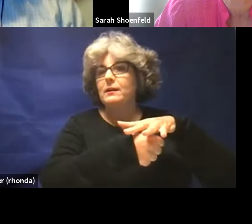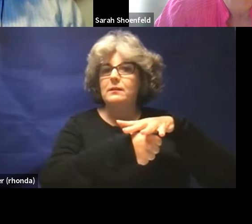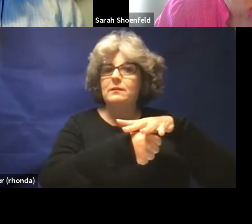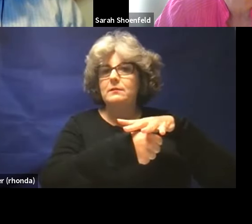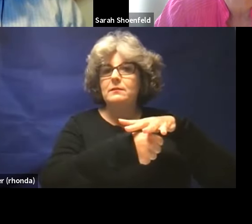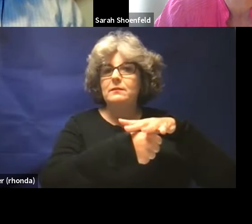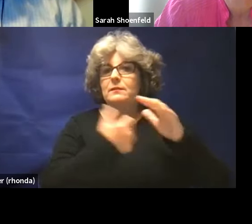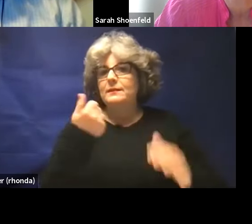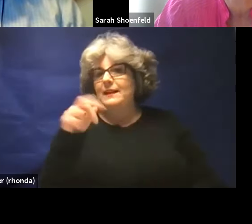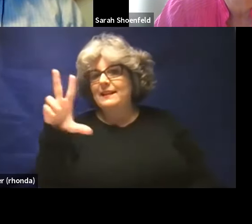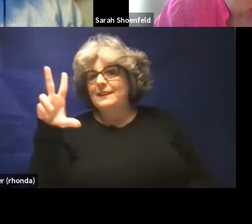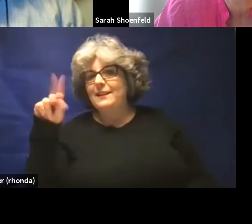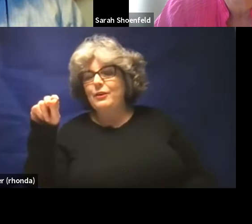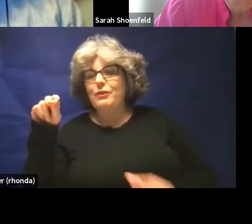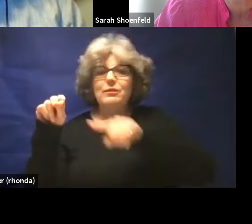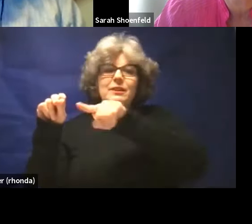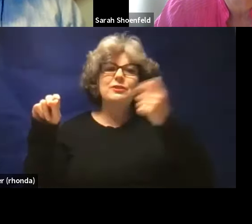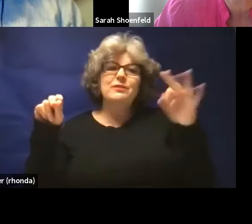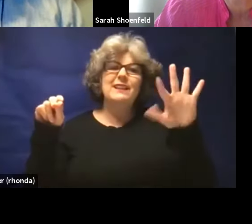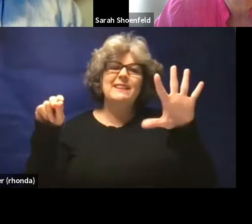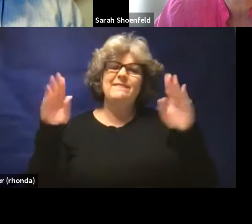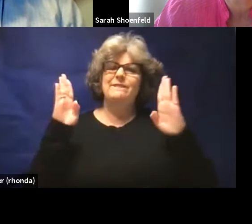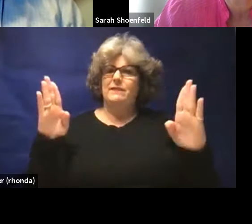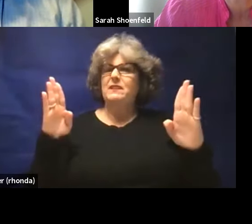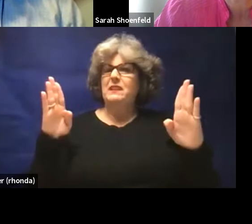between the 30s and the 50s, probably.